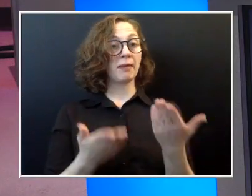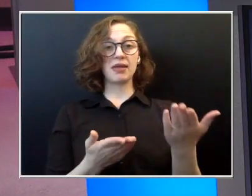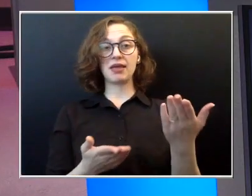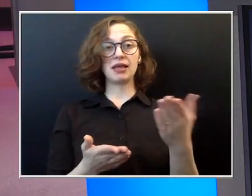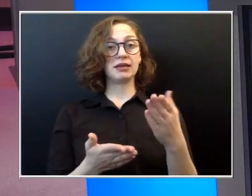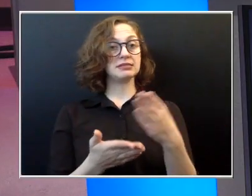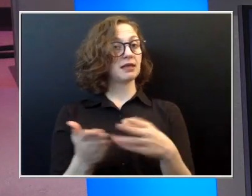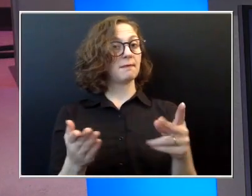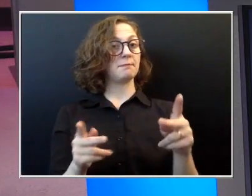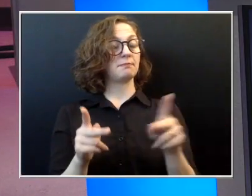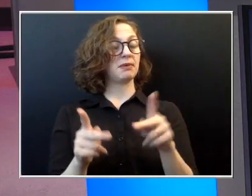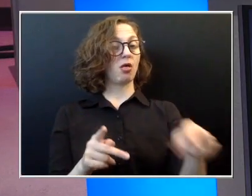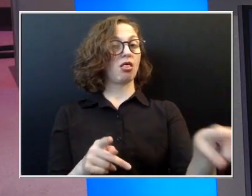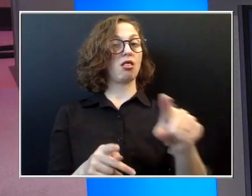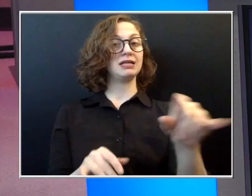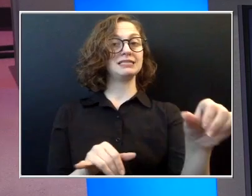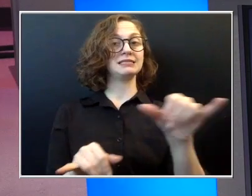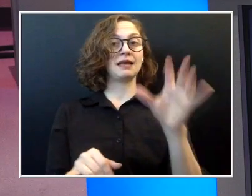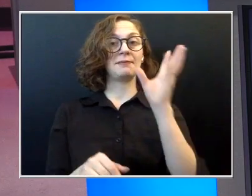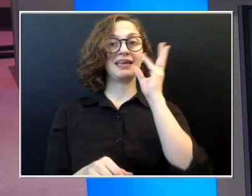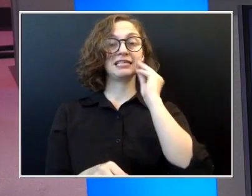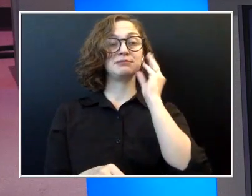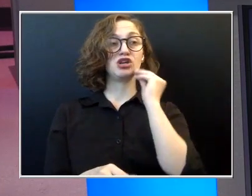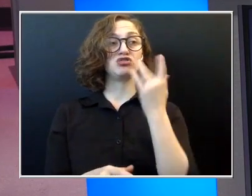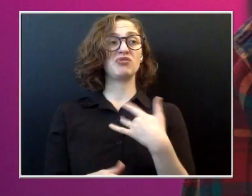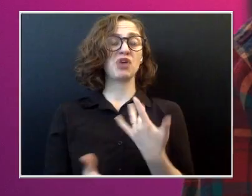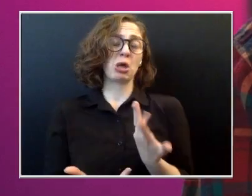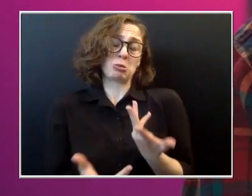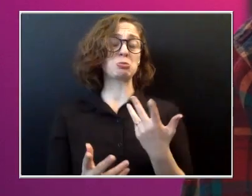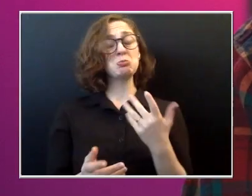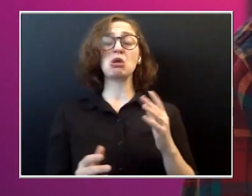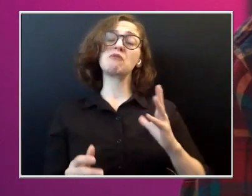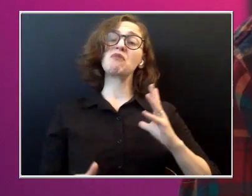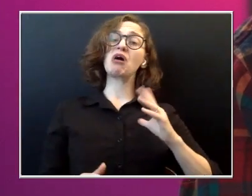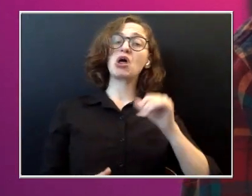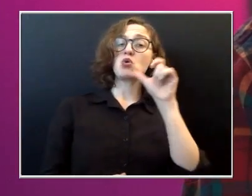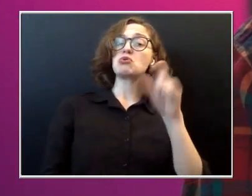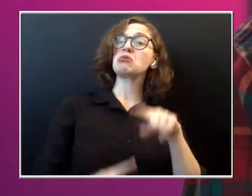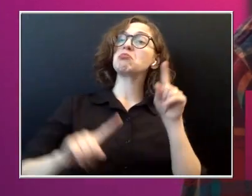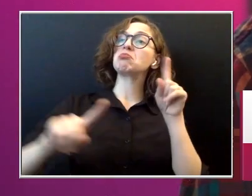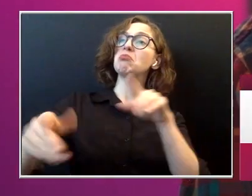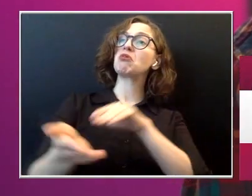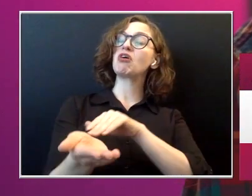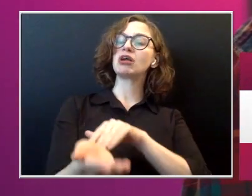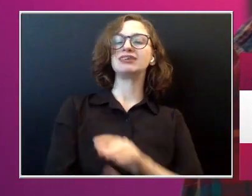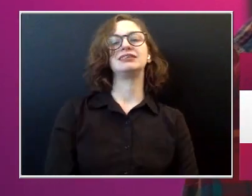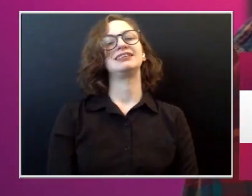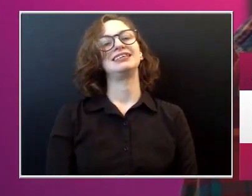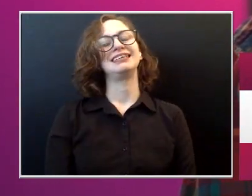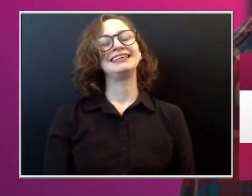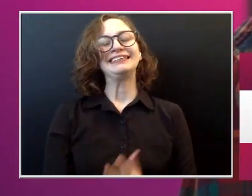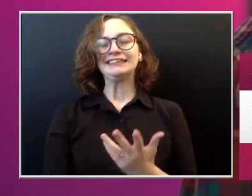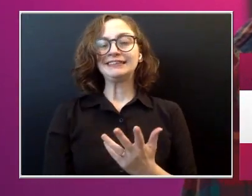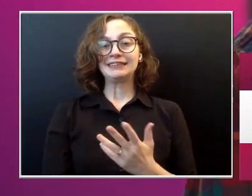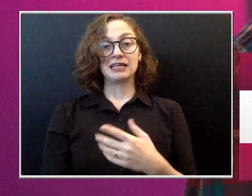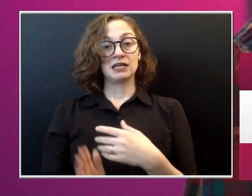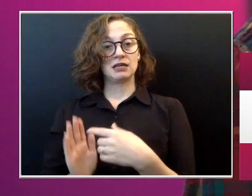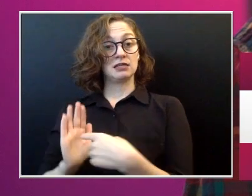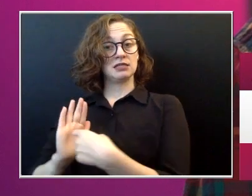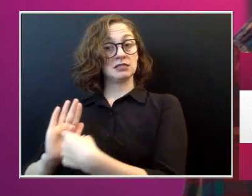they just haven't felt like they needed to see a doctor? I guess I would say that don't ignore the signs if you're having